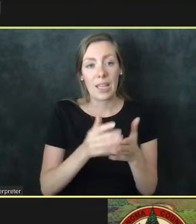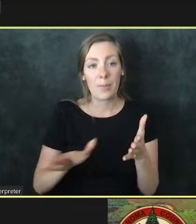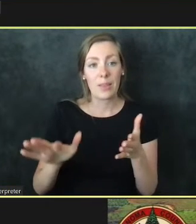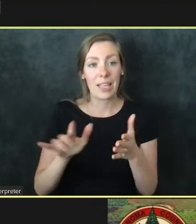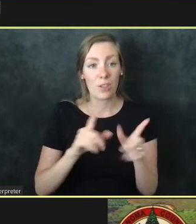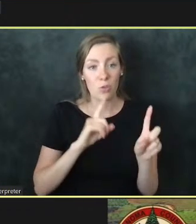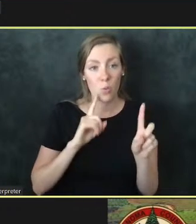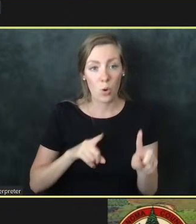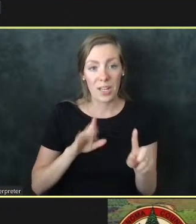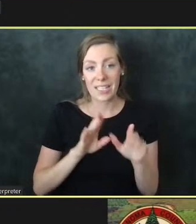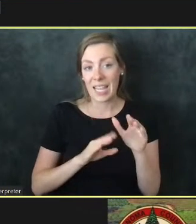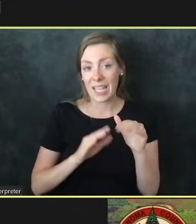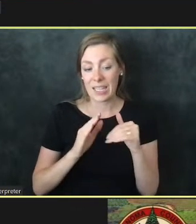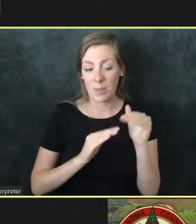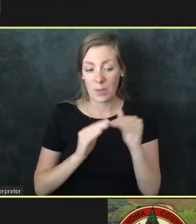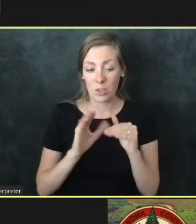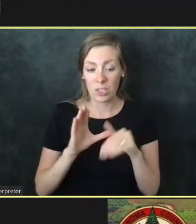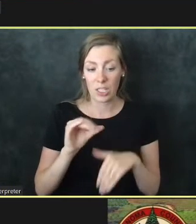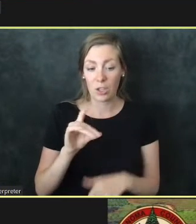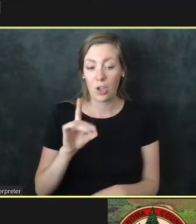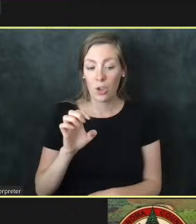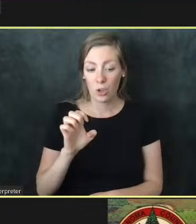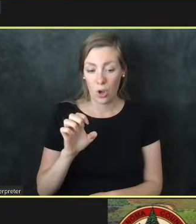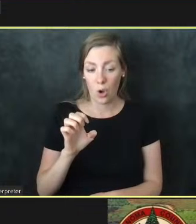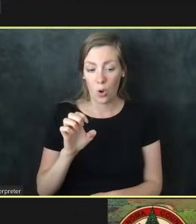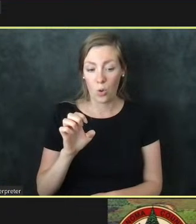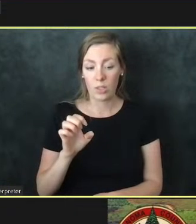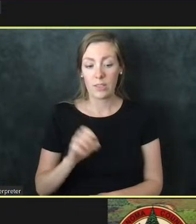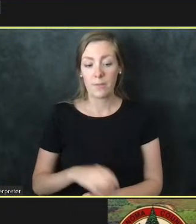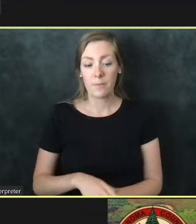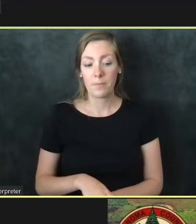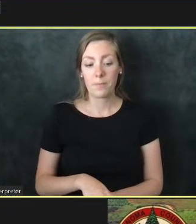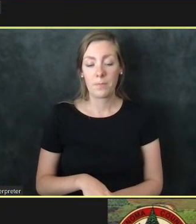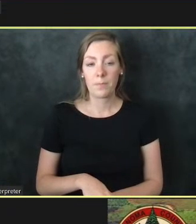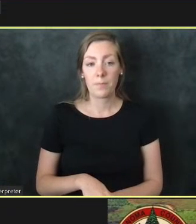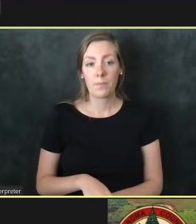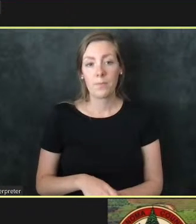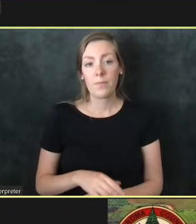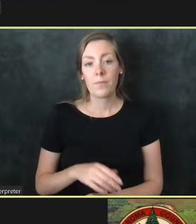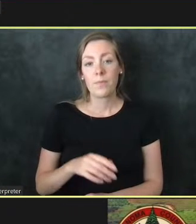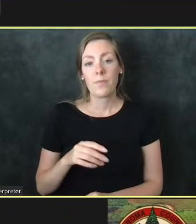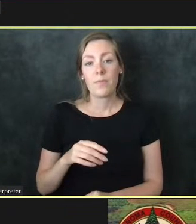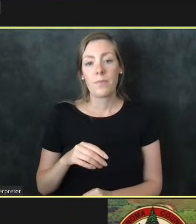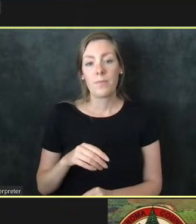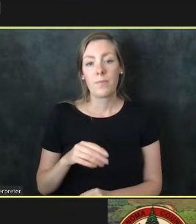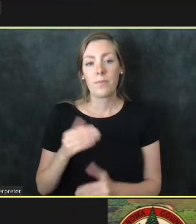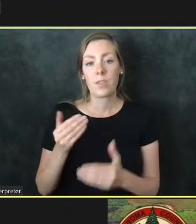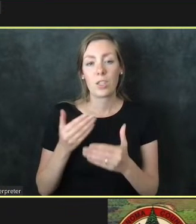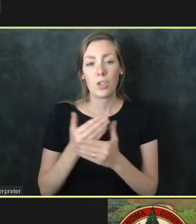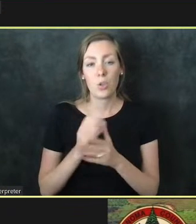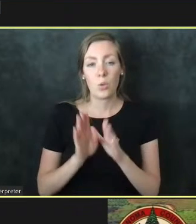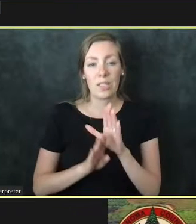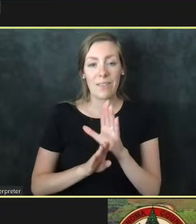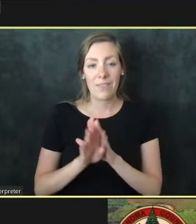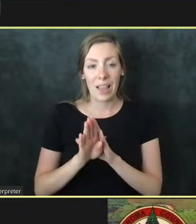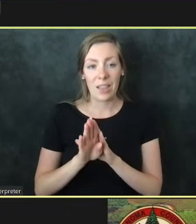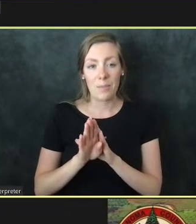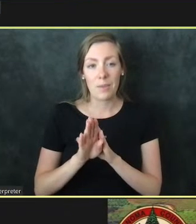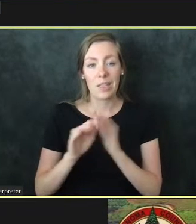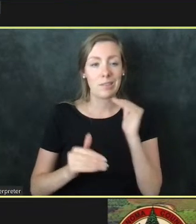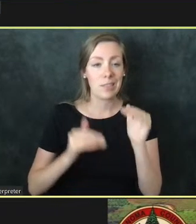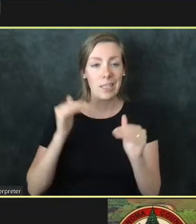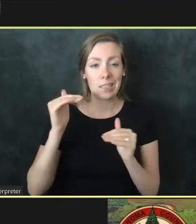building órdenes, code. In fact, nuevos, new development must be 20% more water efficient than los existing gastos de agua, ¿verdad? Con los nuevos códigos. often exceeds this